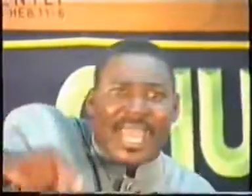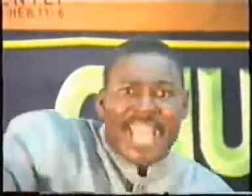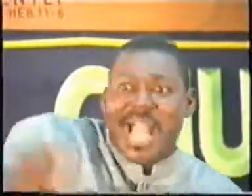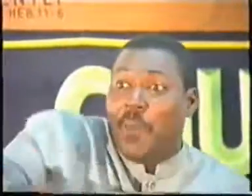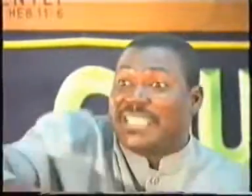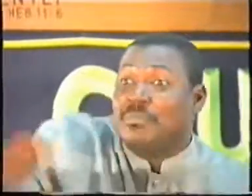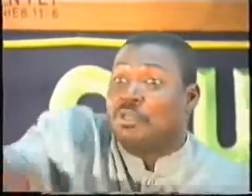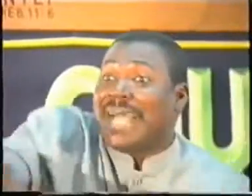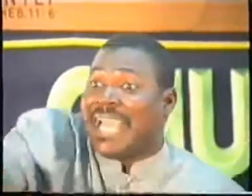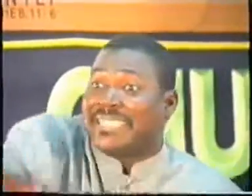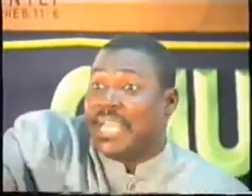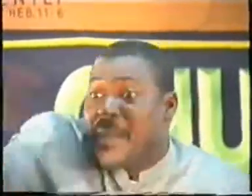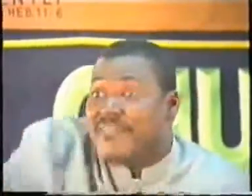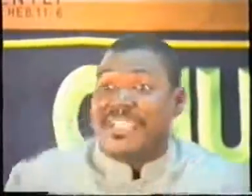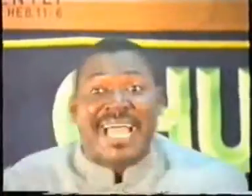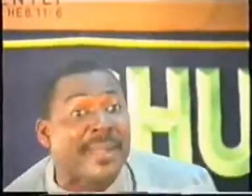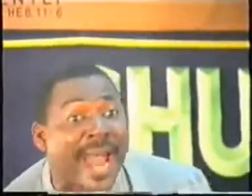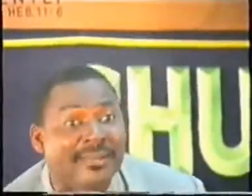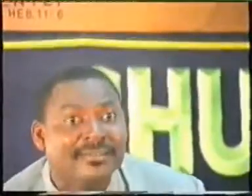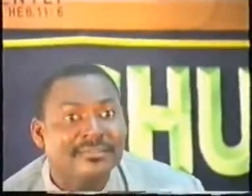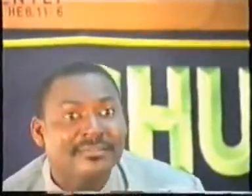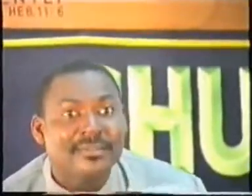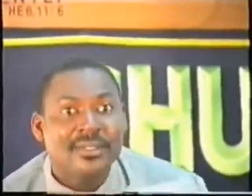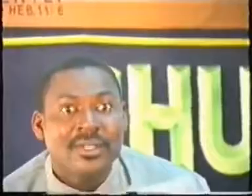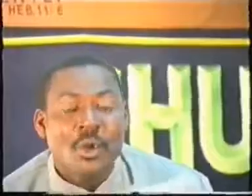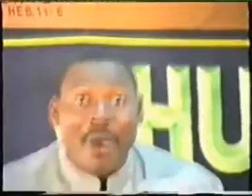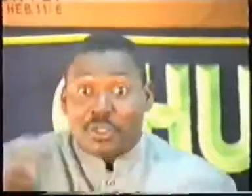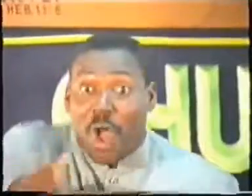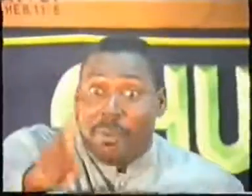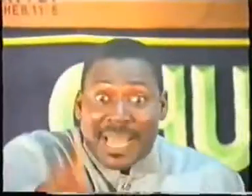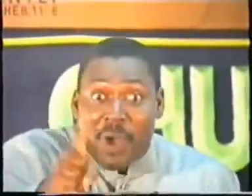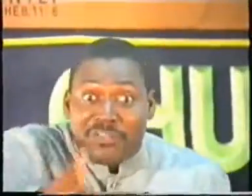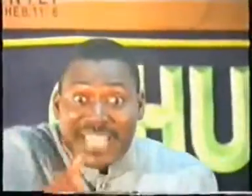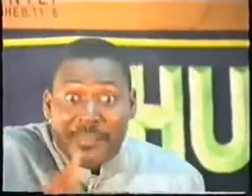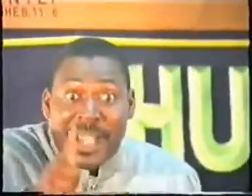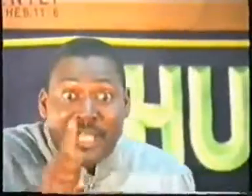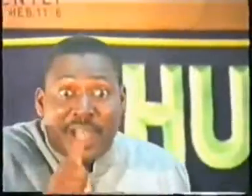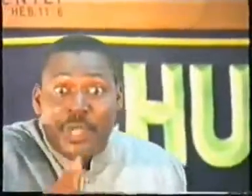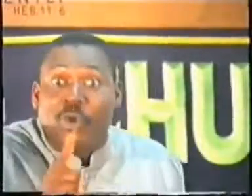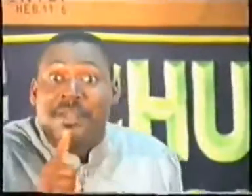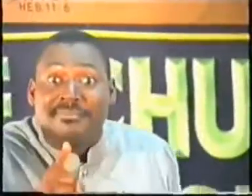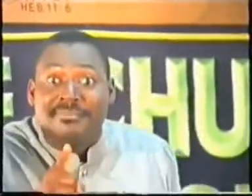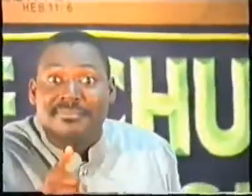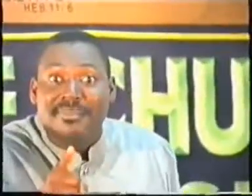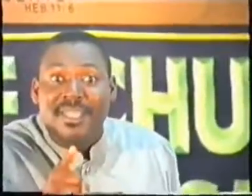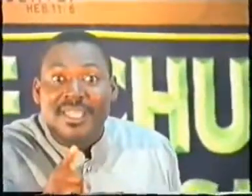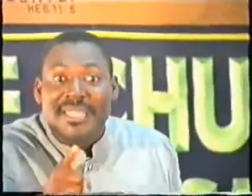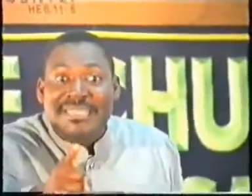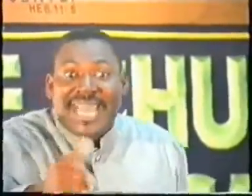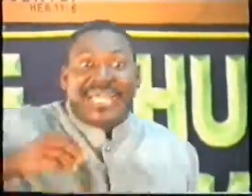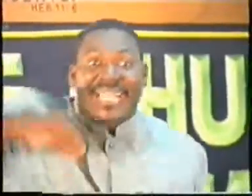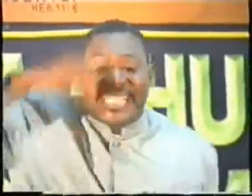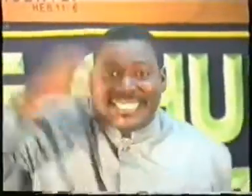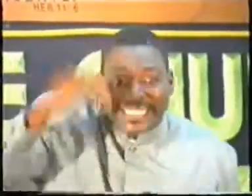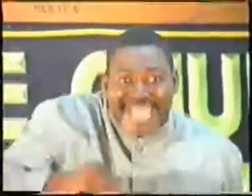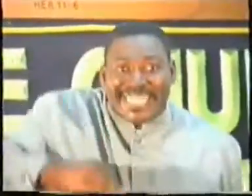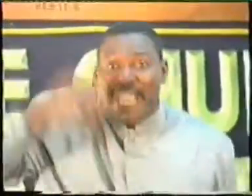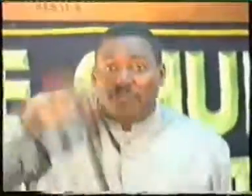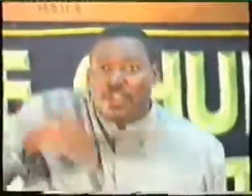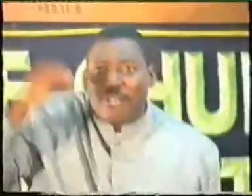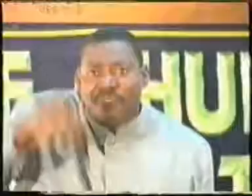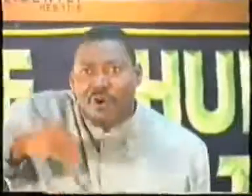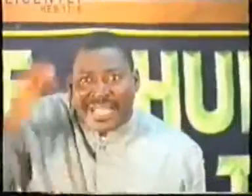mu se, hey, nyanko pasem munti ya tight, enti obi anfana tight emra. Wanu so obo nsa mwa shia se ma yesu edin kunim. Senka ye ji